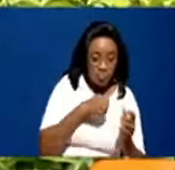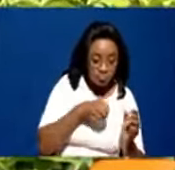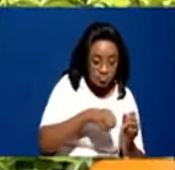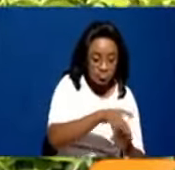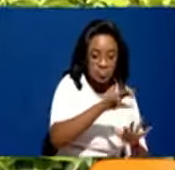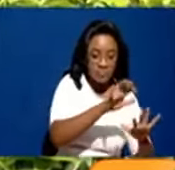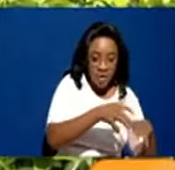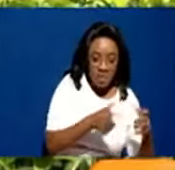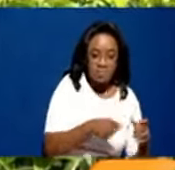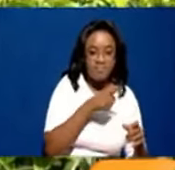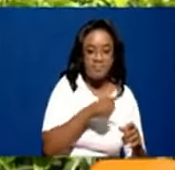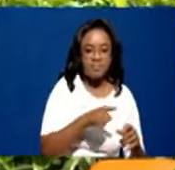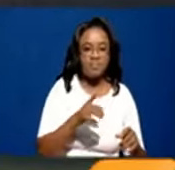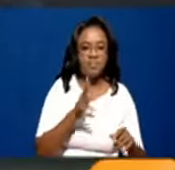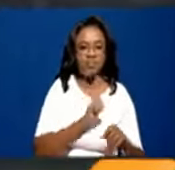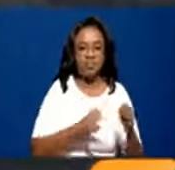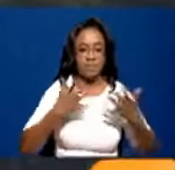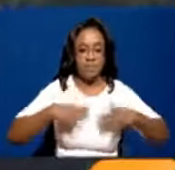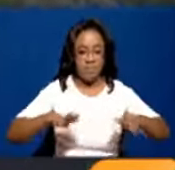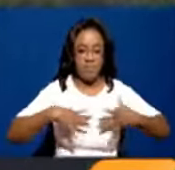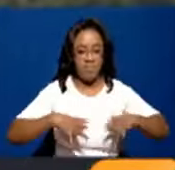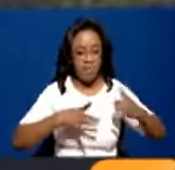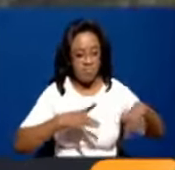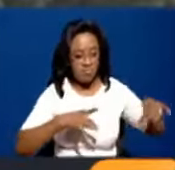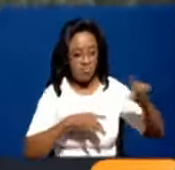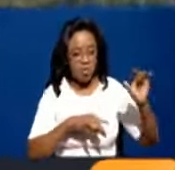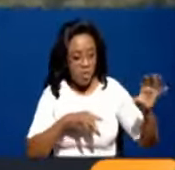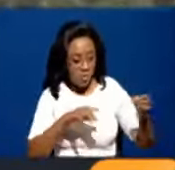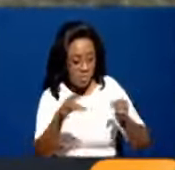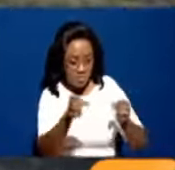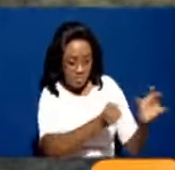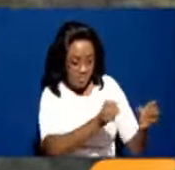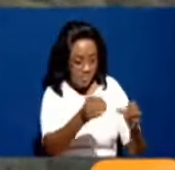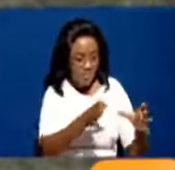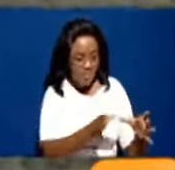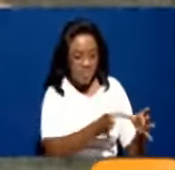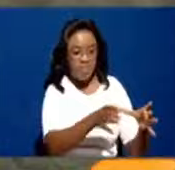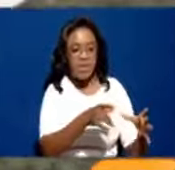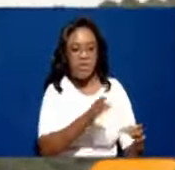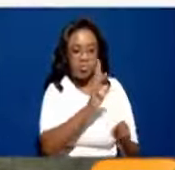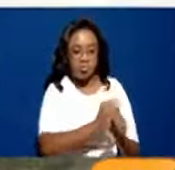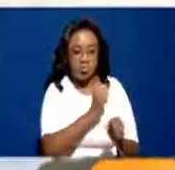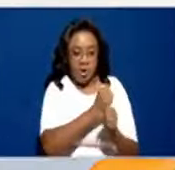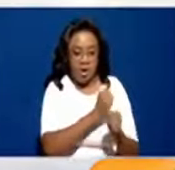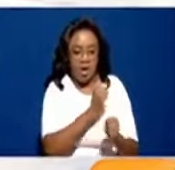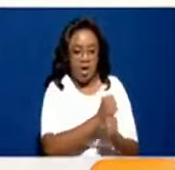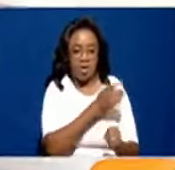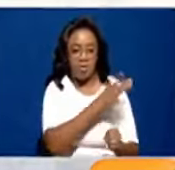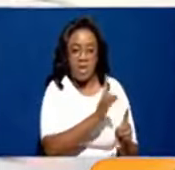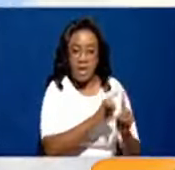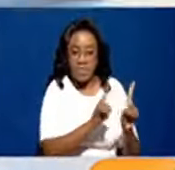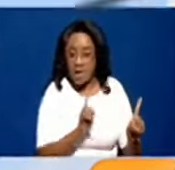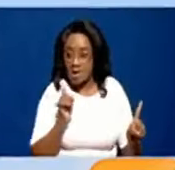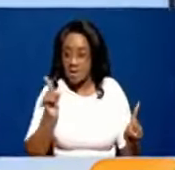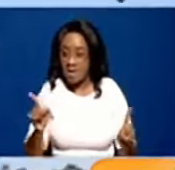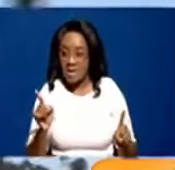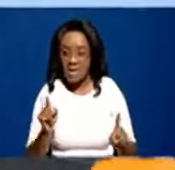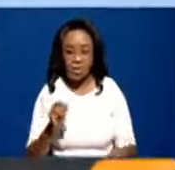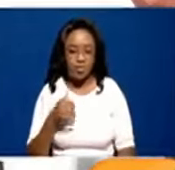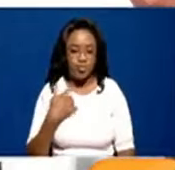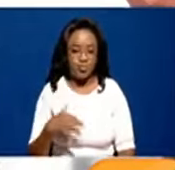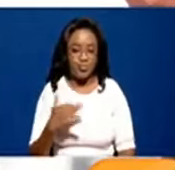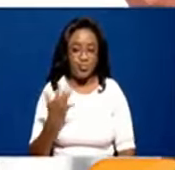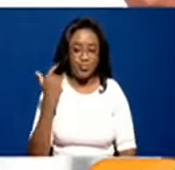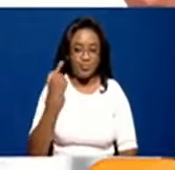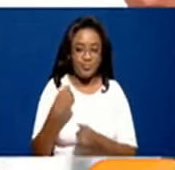manual application, we were using maybe contracted some people to apply manually. So the introduction of drone came from last